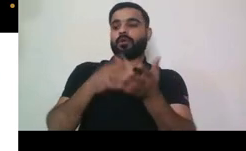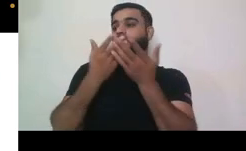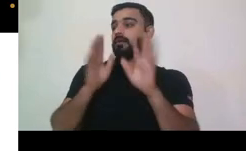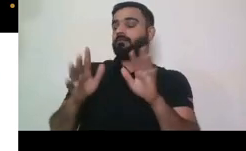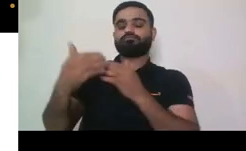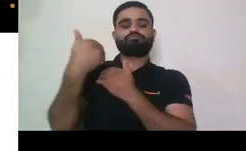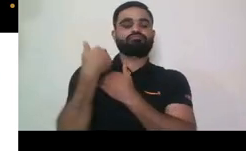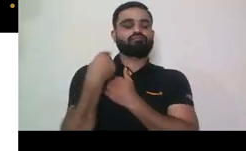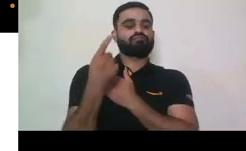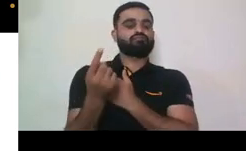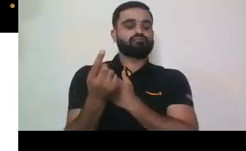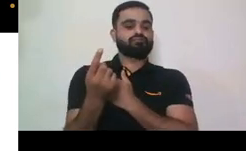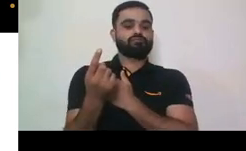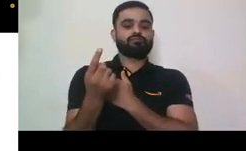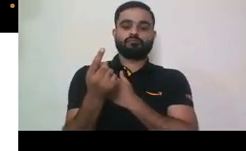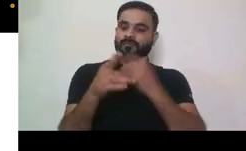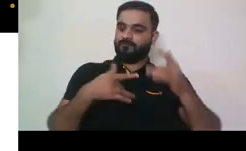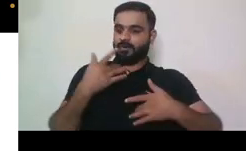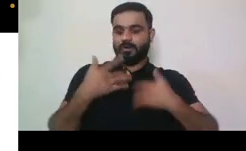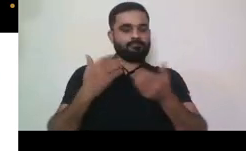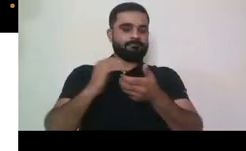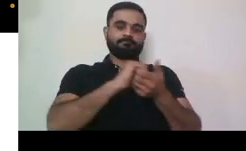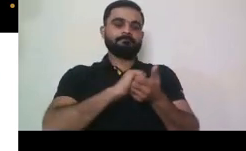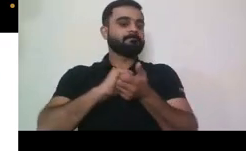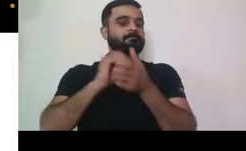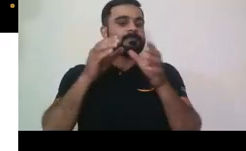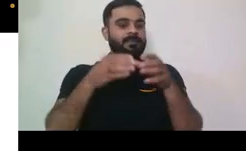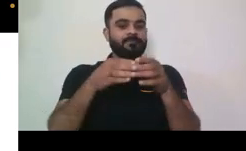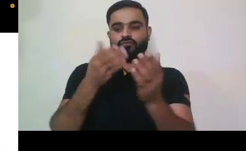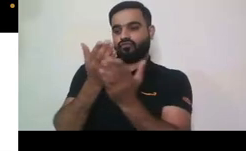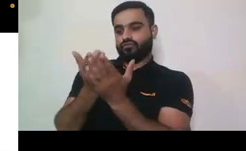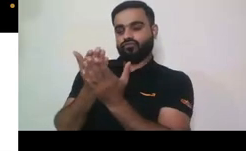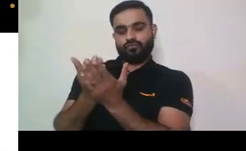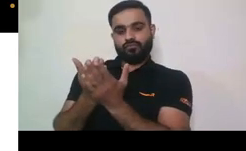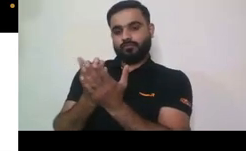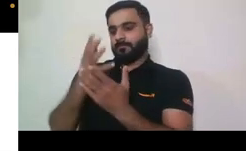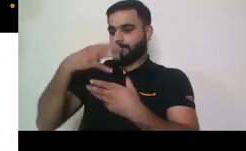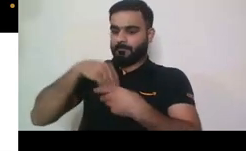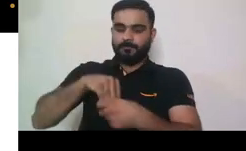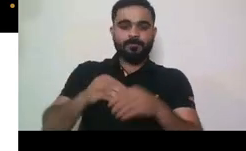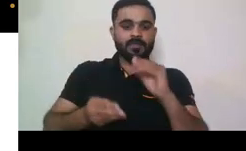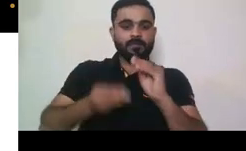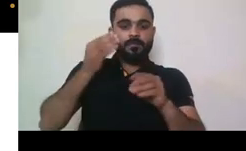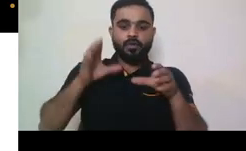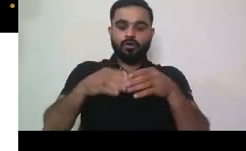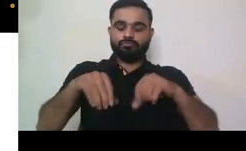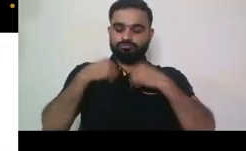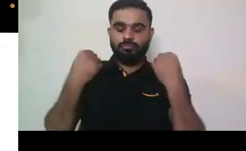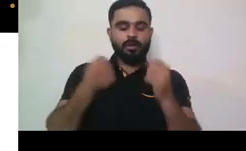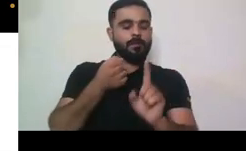the responsibility. They are feeling that they are engaged in the group and they will participate, and it will make more group effective.